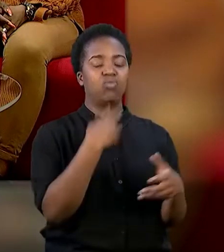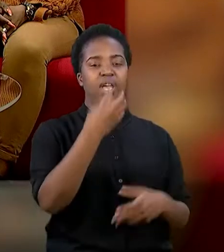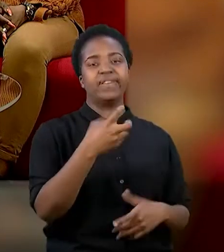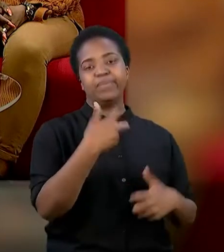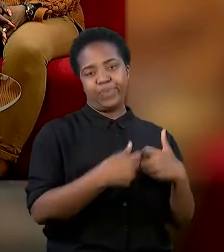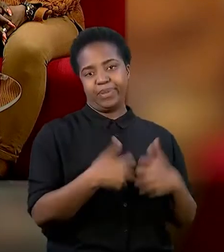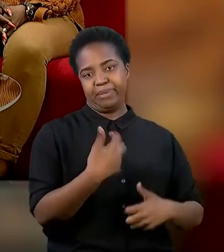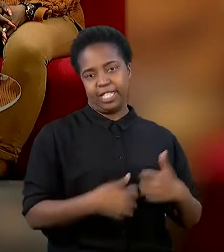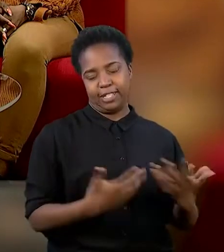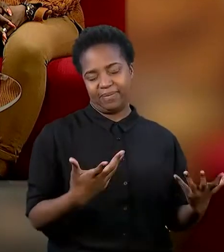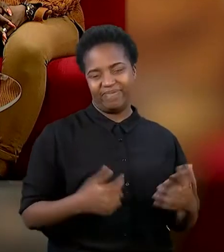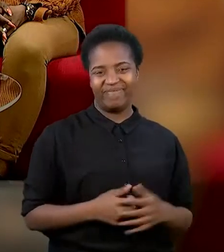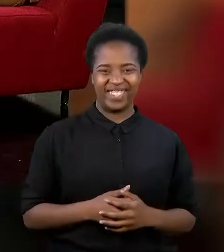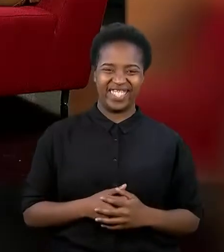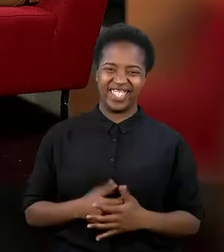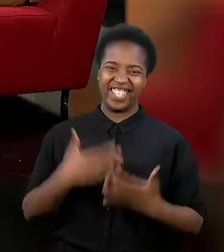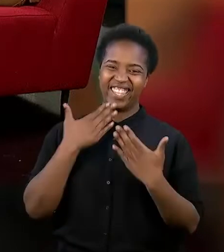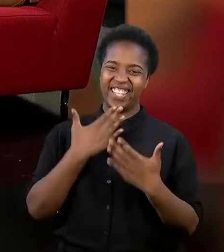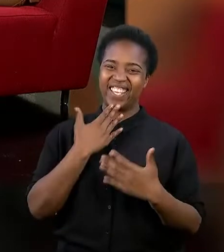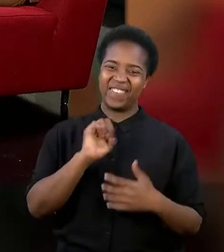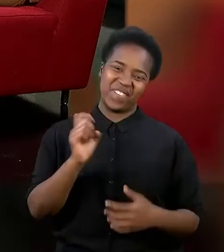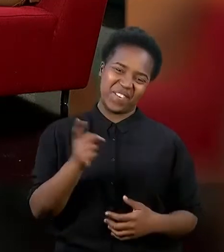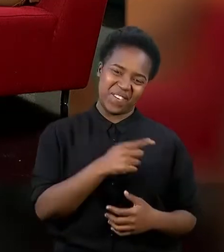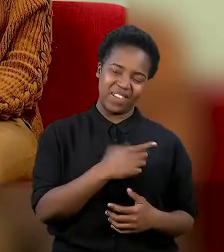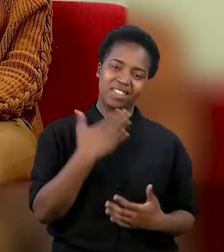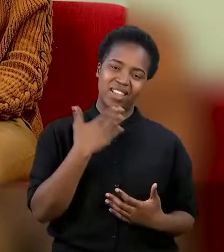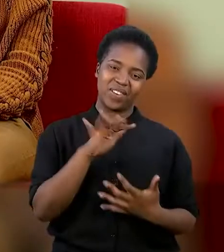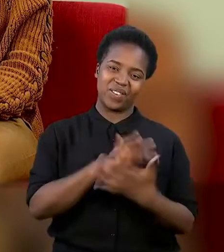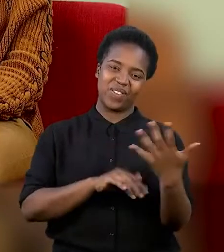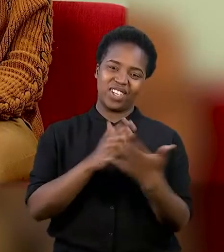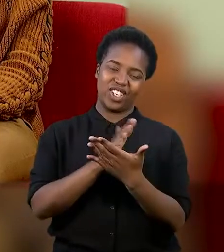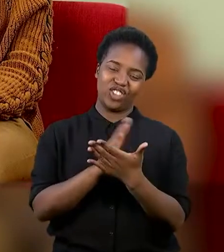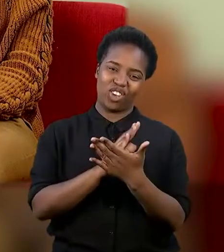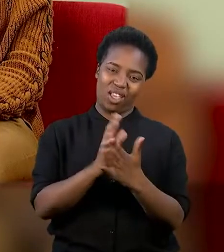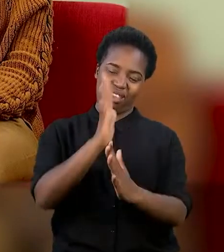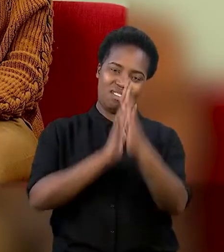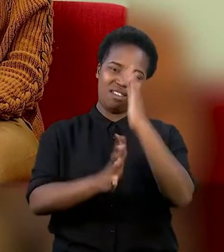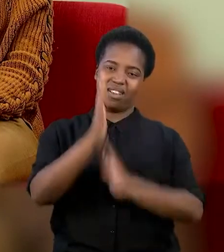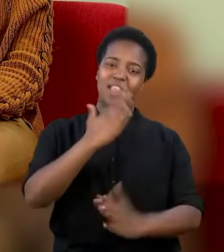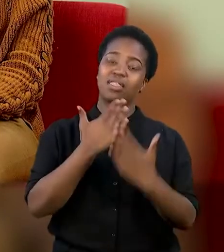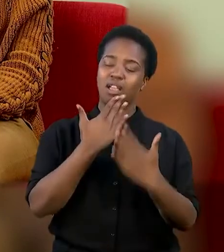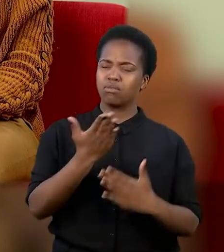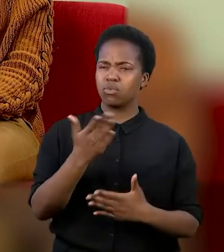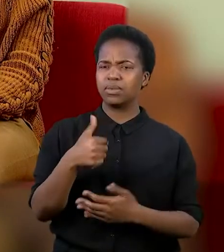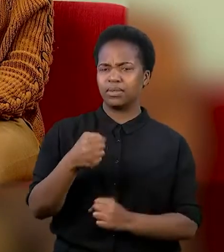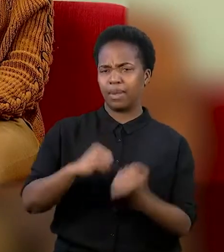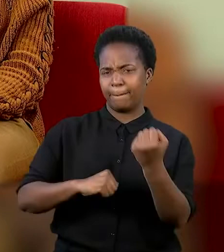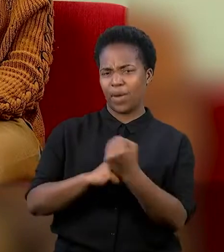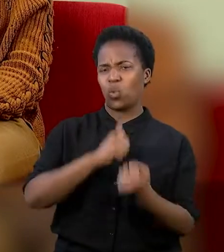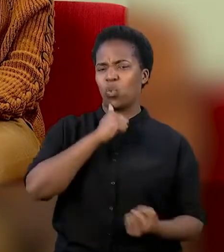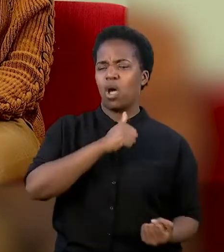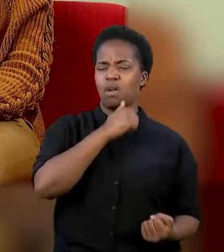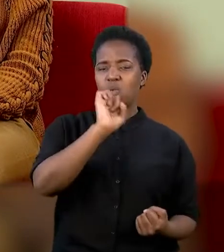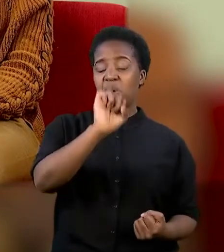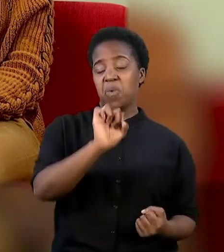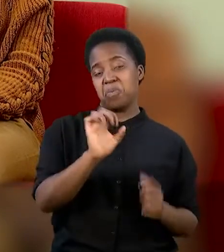and then you've got other problems that you face. Thank you guys for coming to the show. Thank you for sharing your story. And Innocentia, keep doing what you're